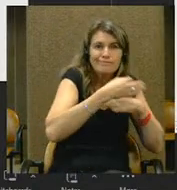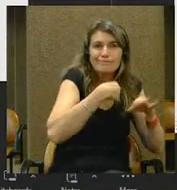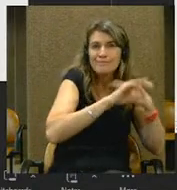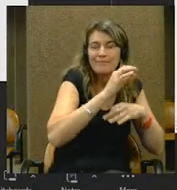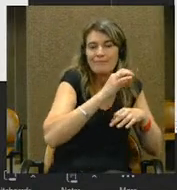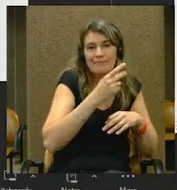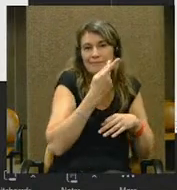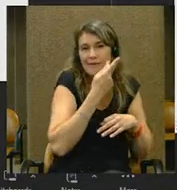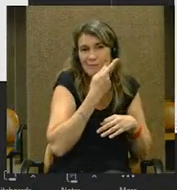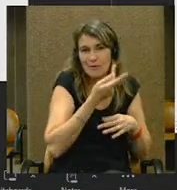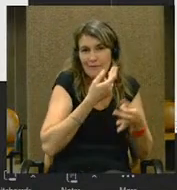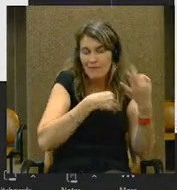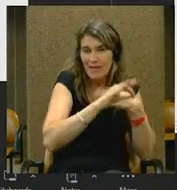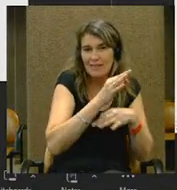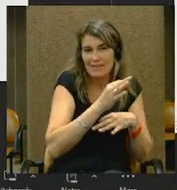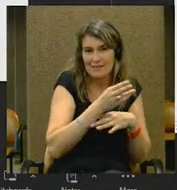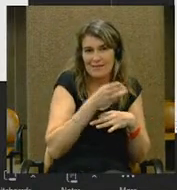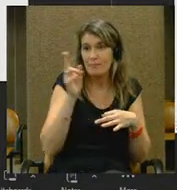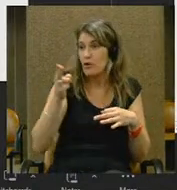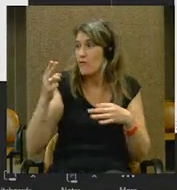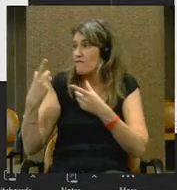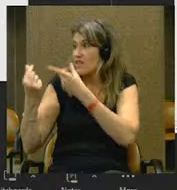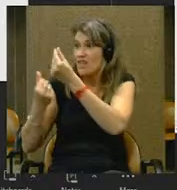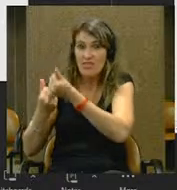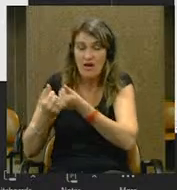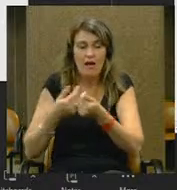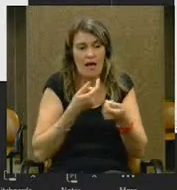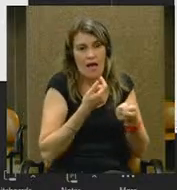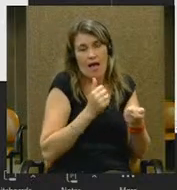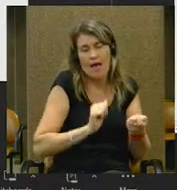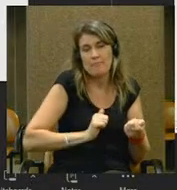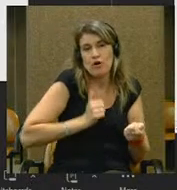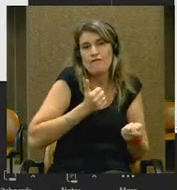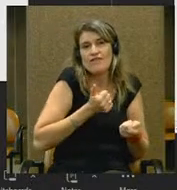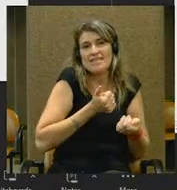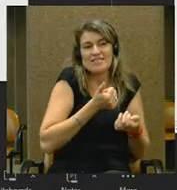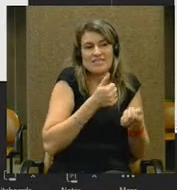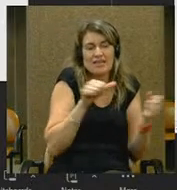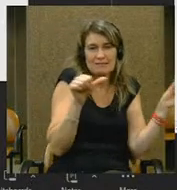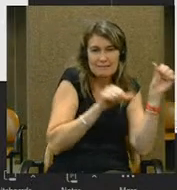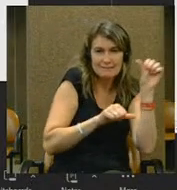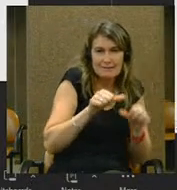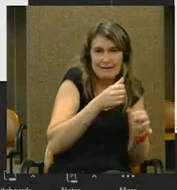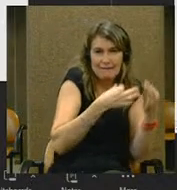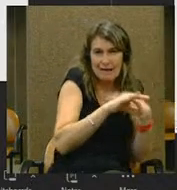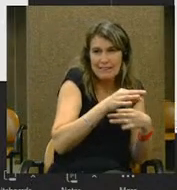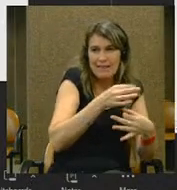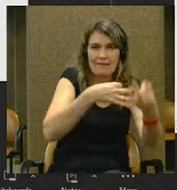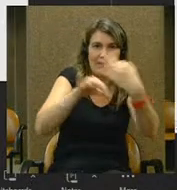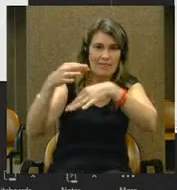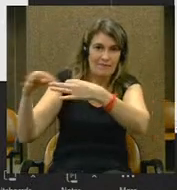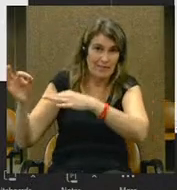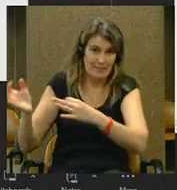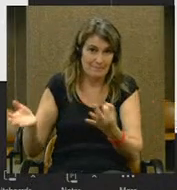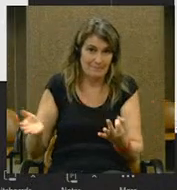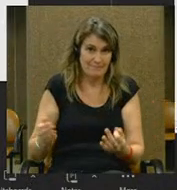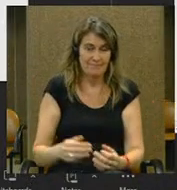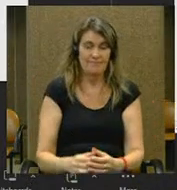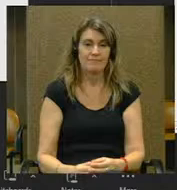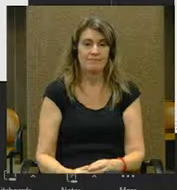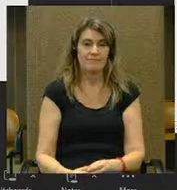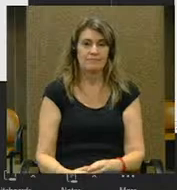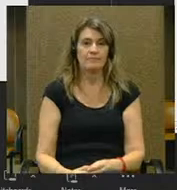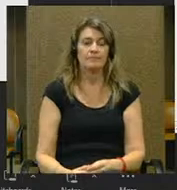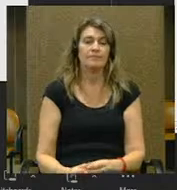take advantage of the lack of regulation. And I'll come back to this point and the problems with prohibition